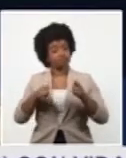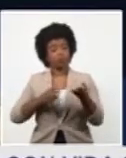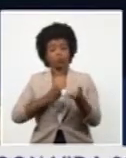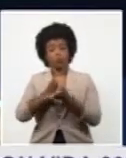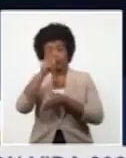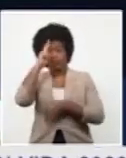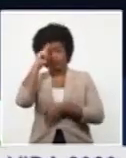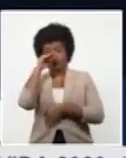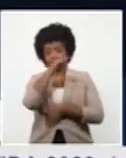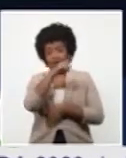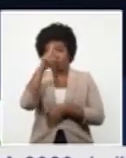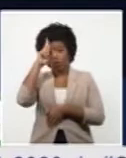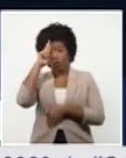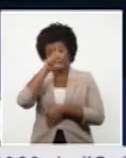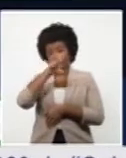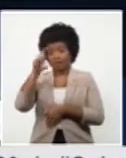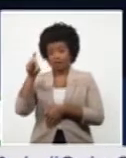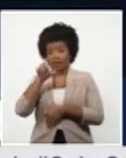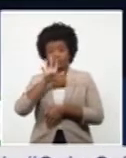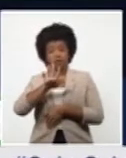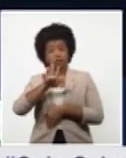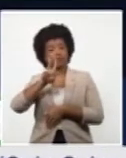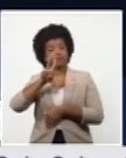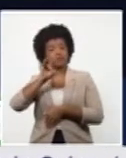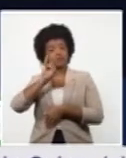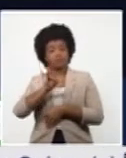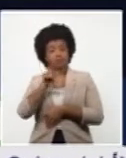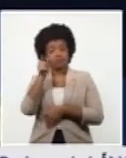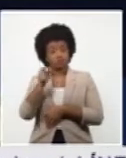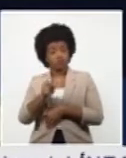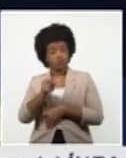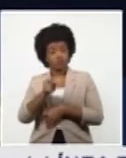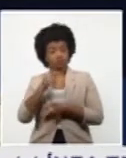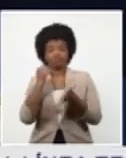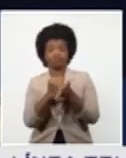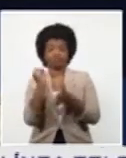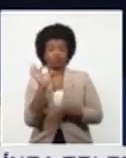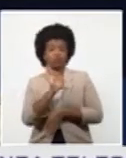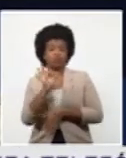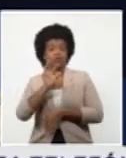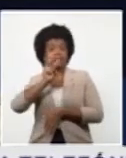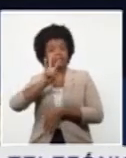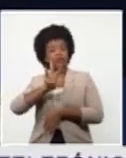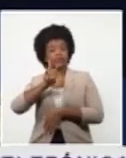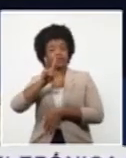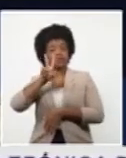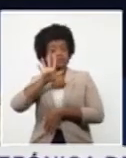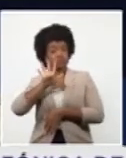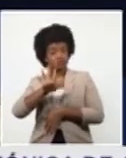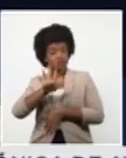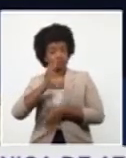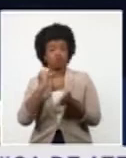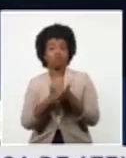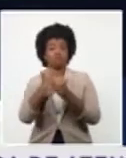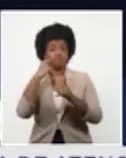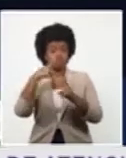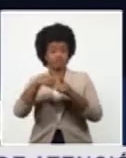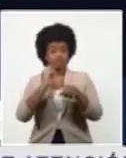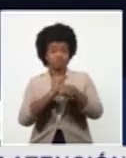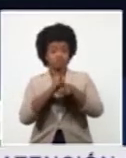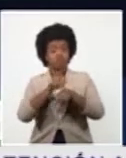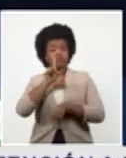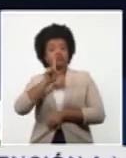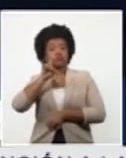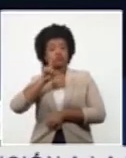we are not reporting fatalities in our country. You might think it's a lie, but this is the best gift I could have. There